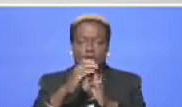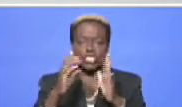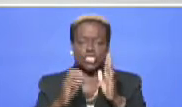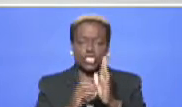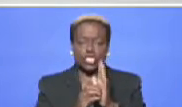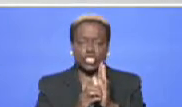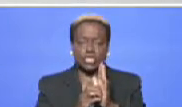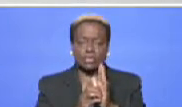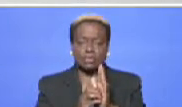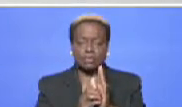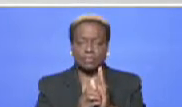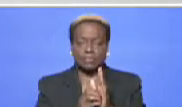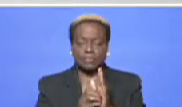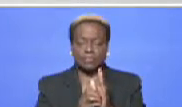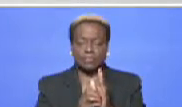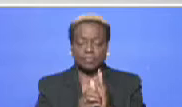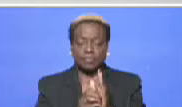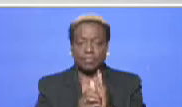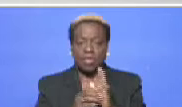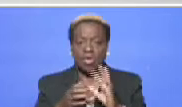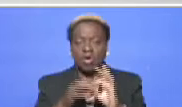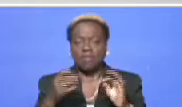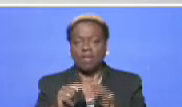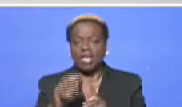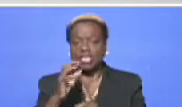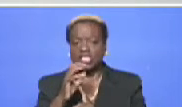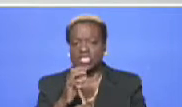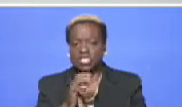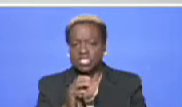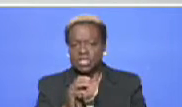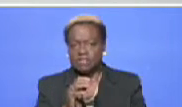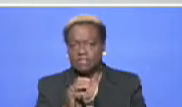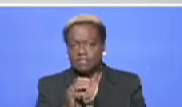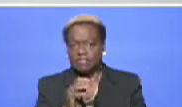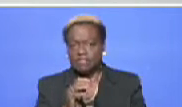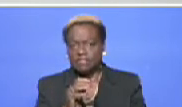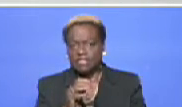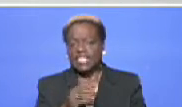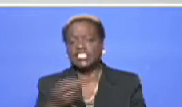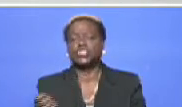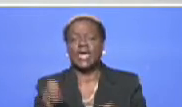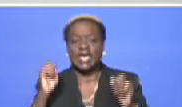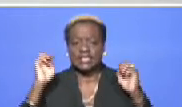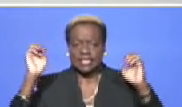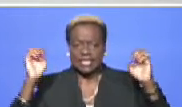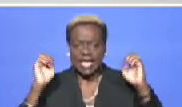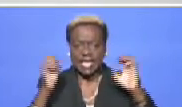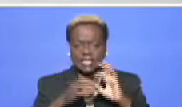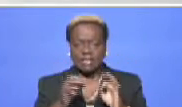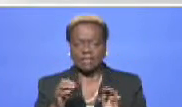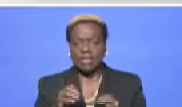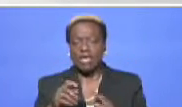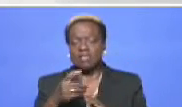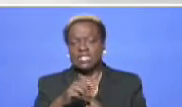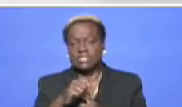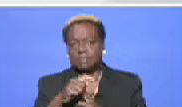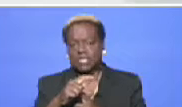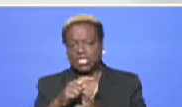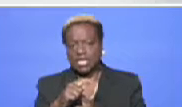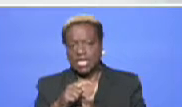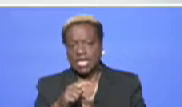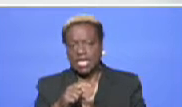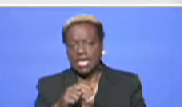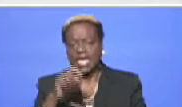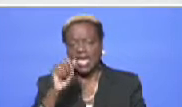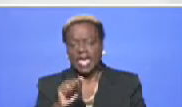Bahamas. Chief among which is that in the exercise of the discretion of the Attorney